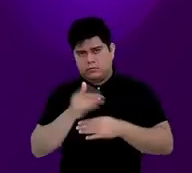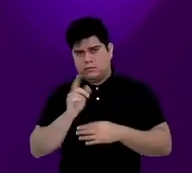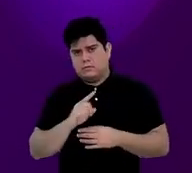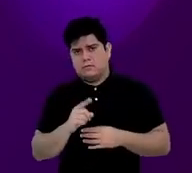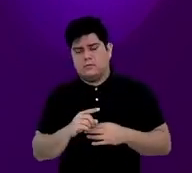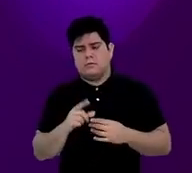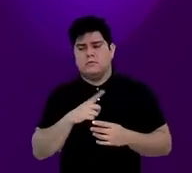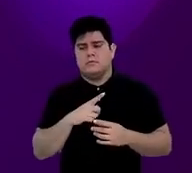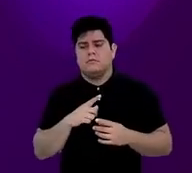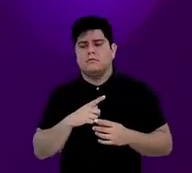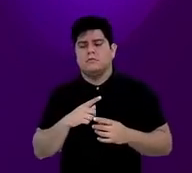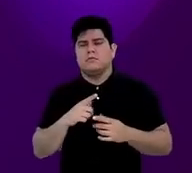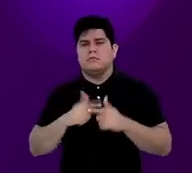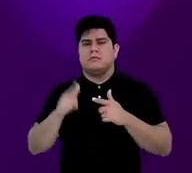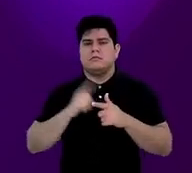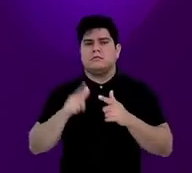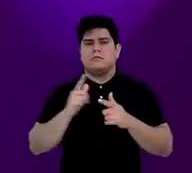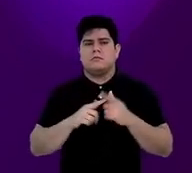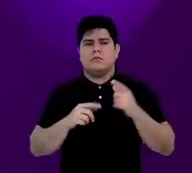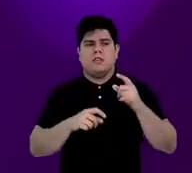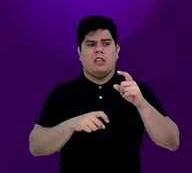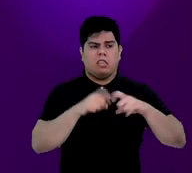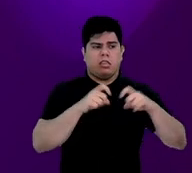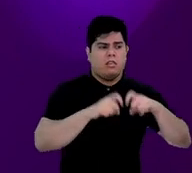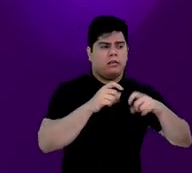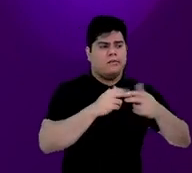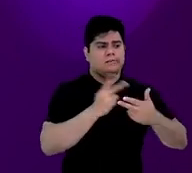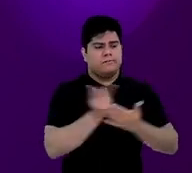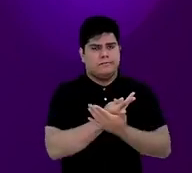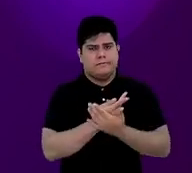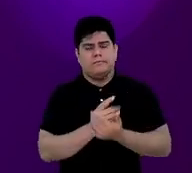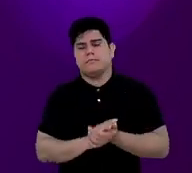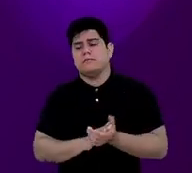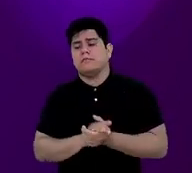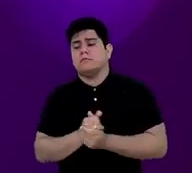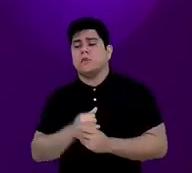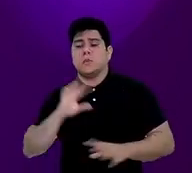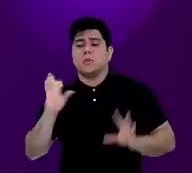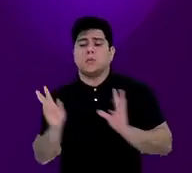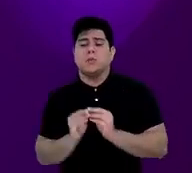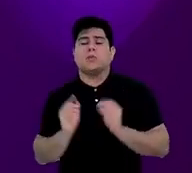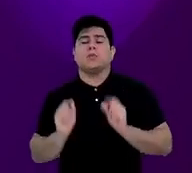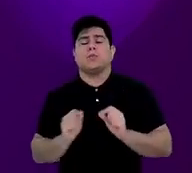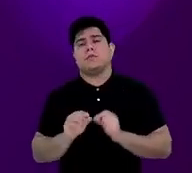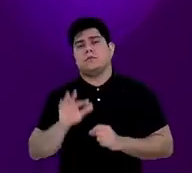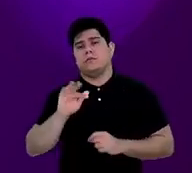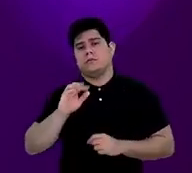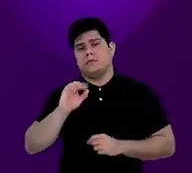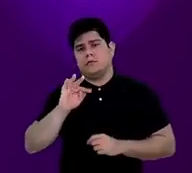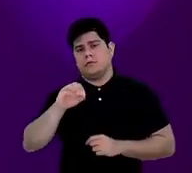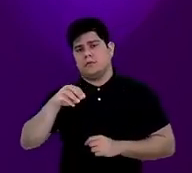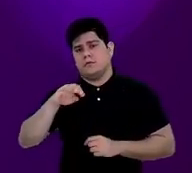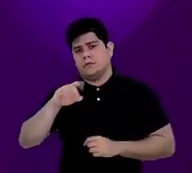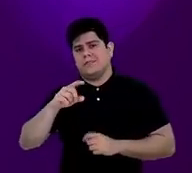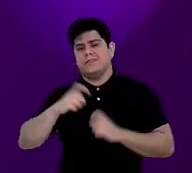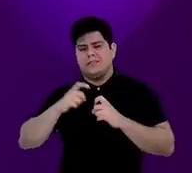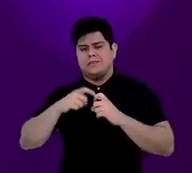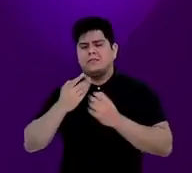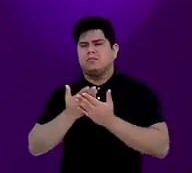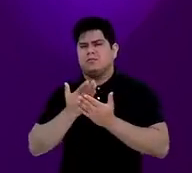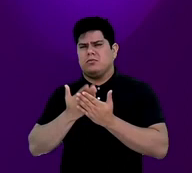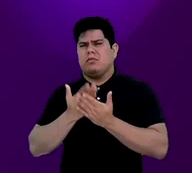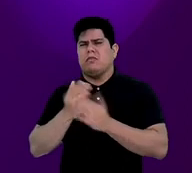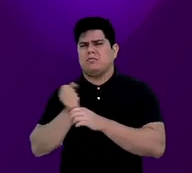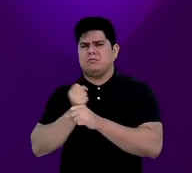So, conclusions. Photomedicine has a 120-year history. The PBM mechanisms